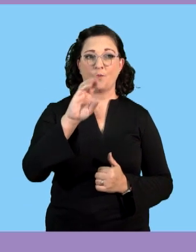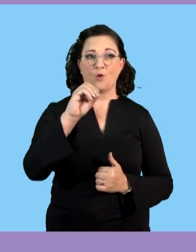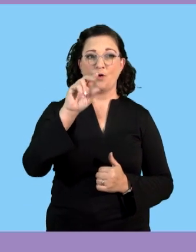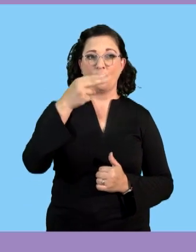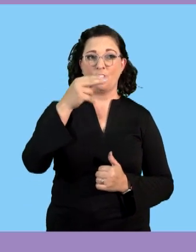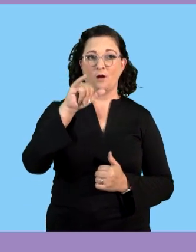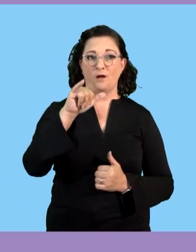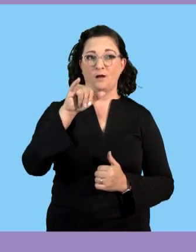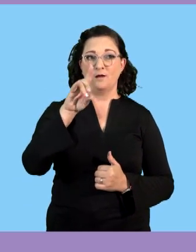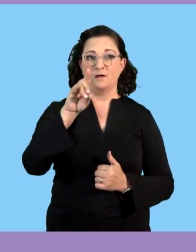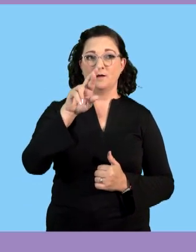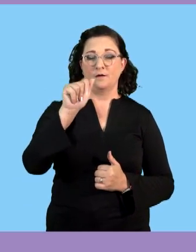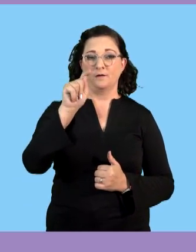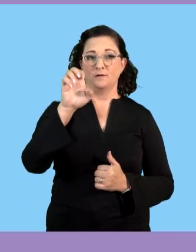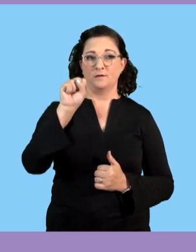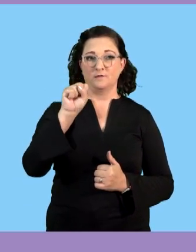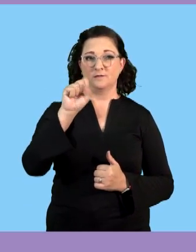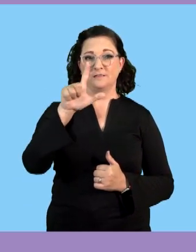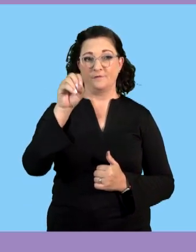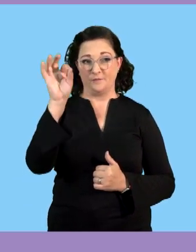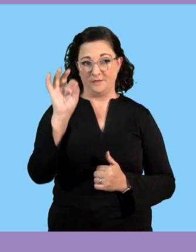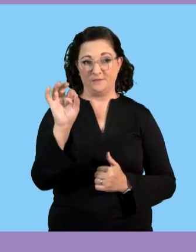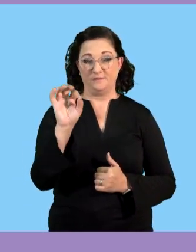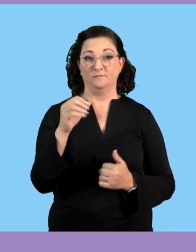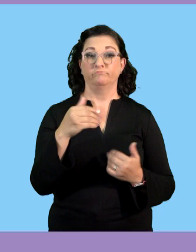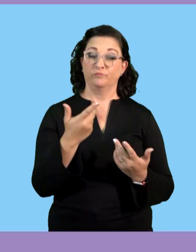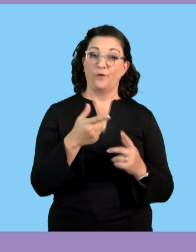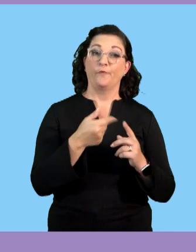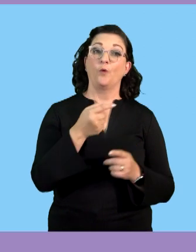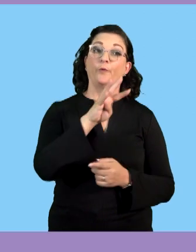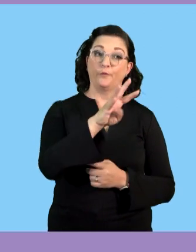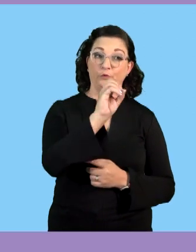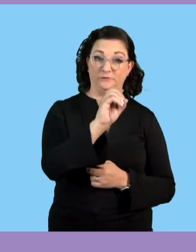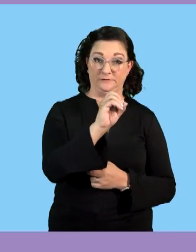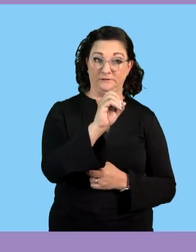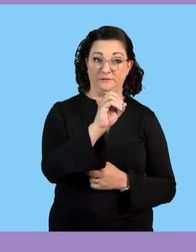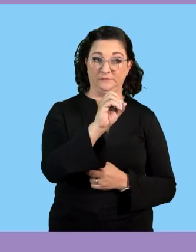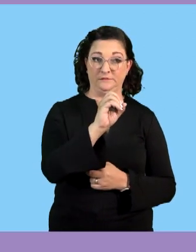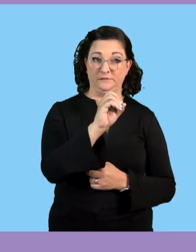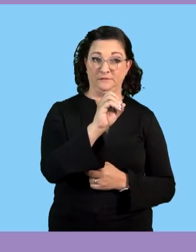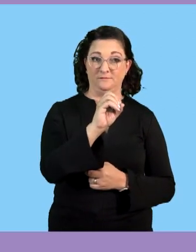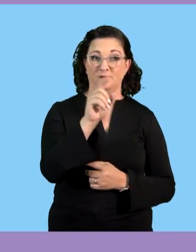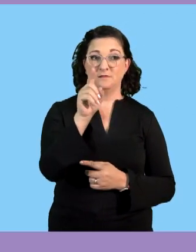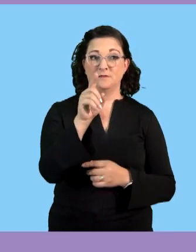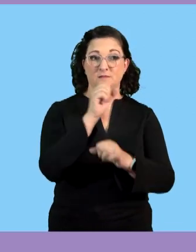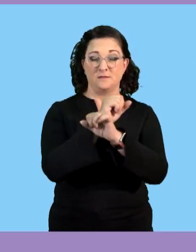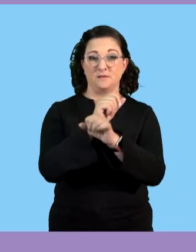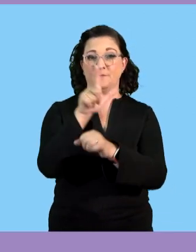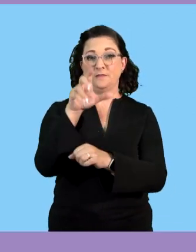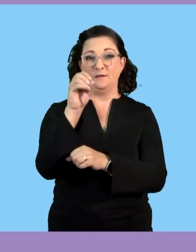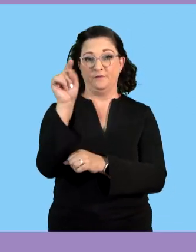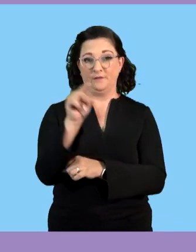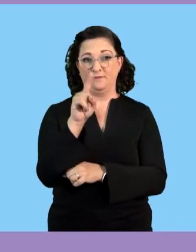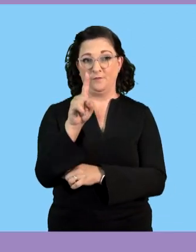Carbohydrates, 70%, still 40 because it's part of the 100%. So it's